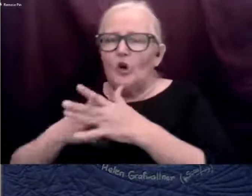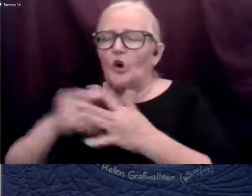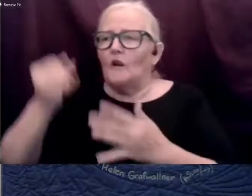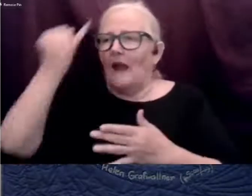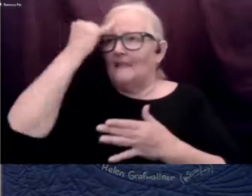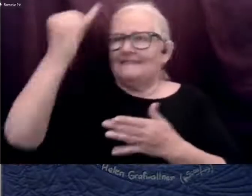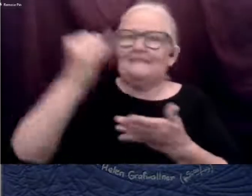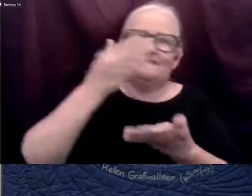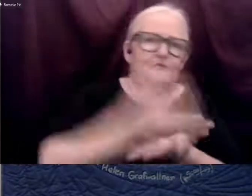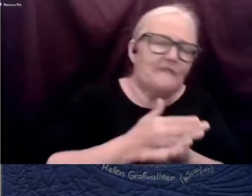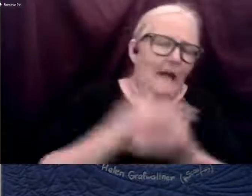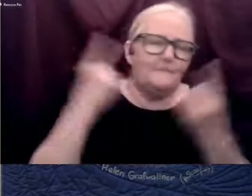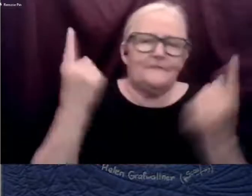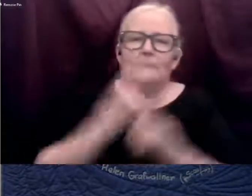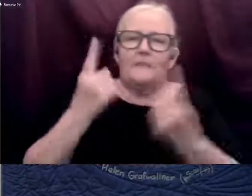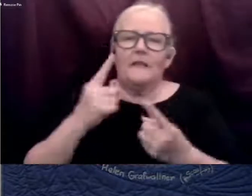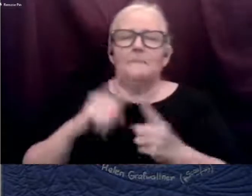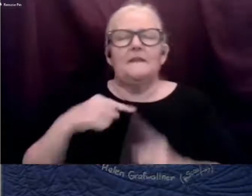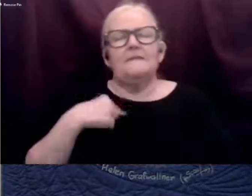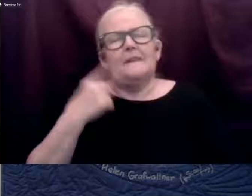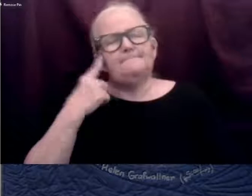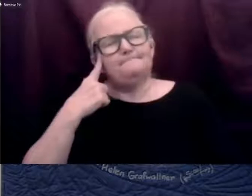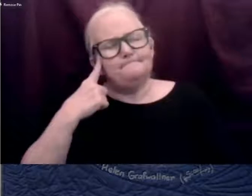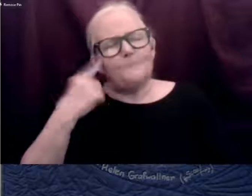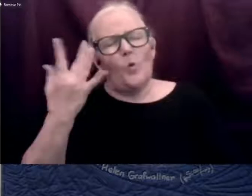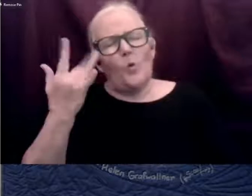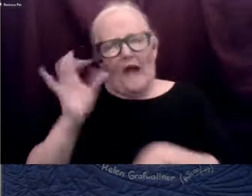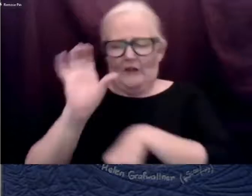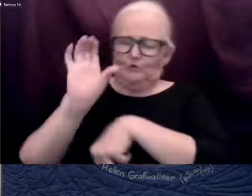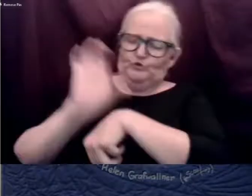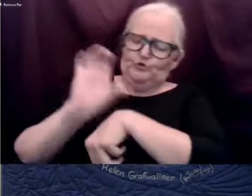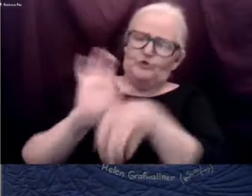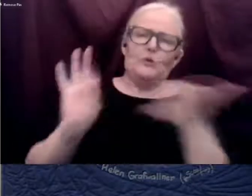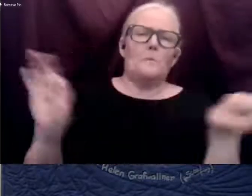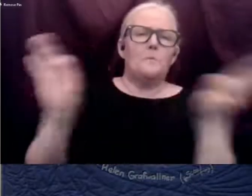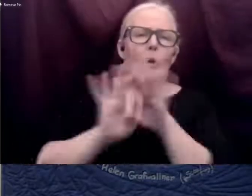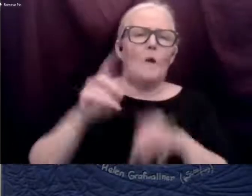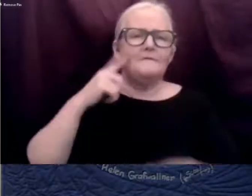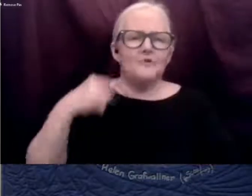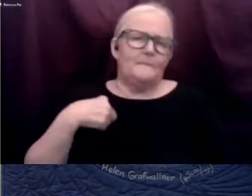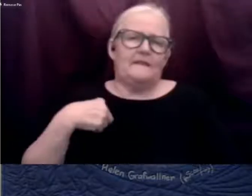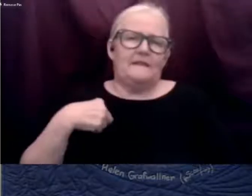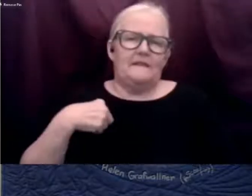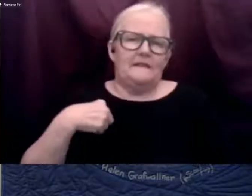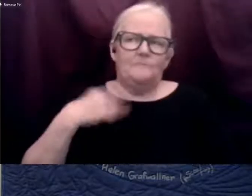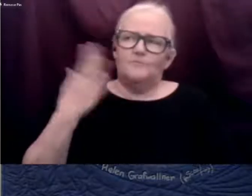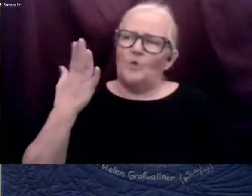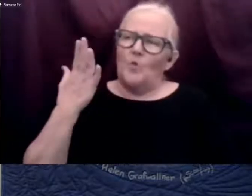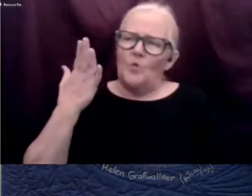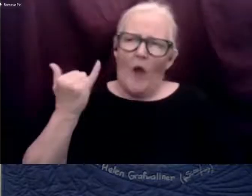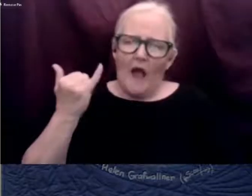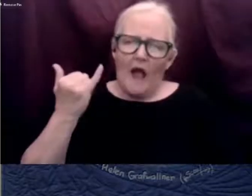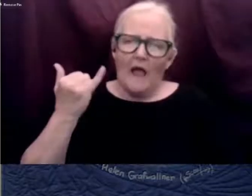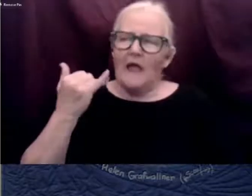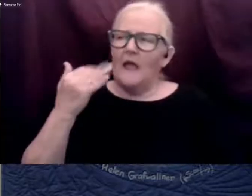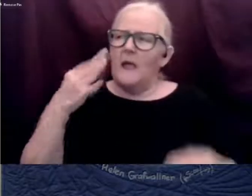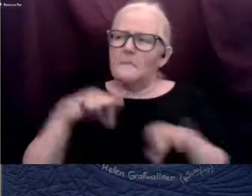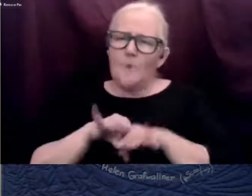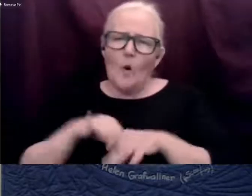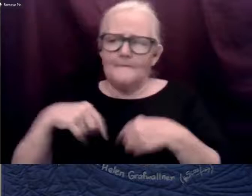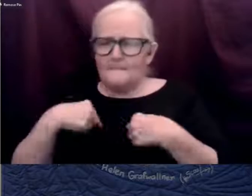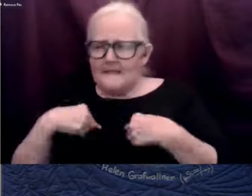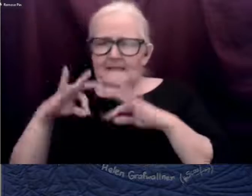been important for me, why it's so important to me with my family, sermons don't even make the short